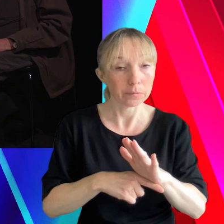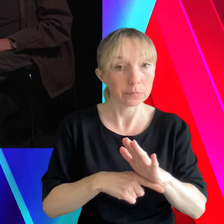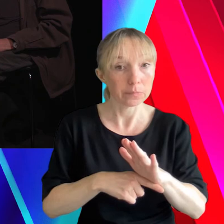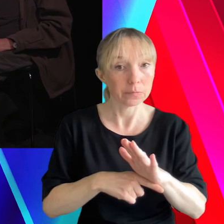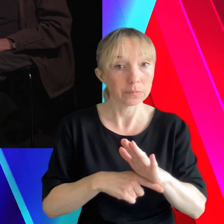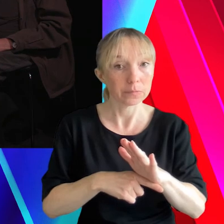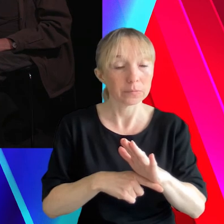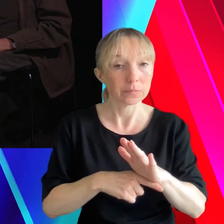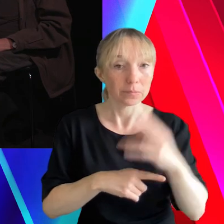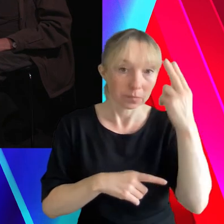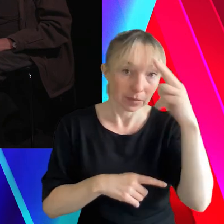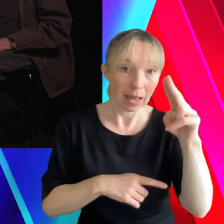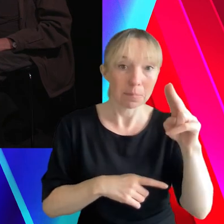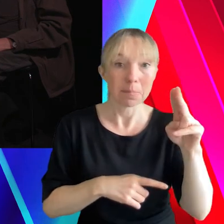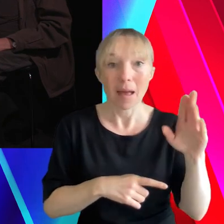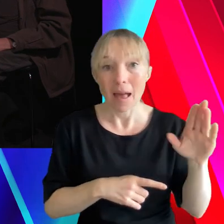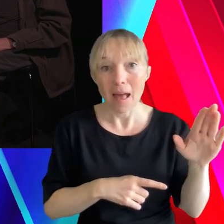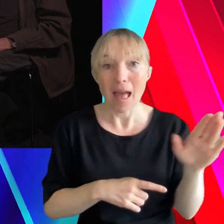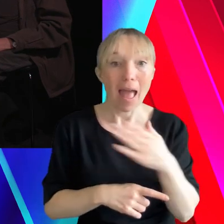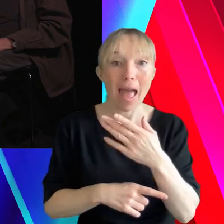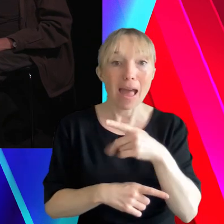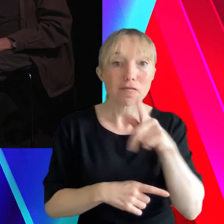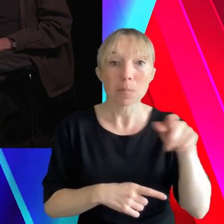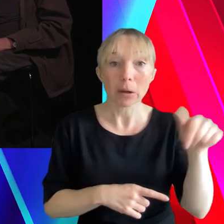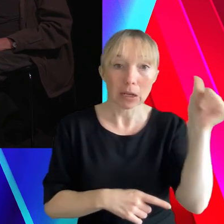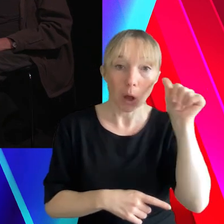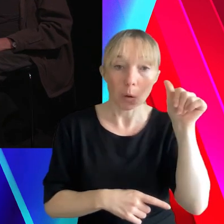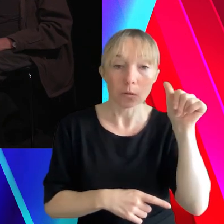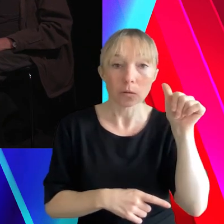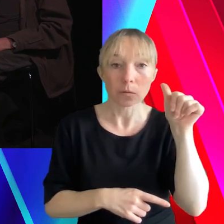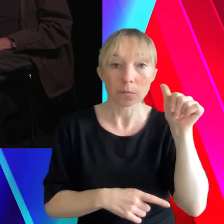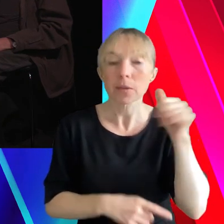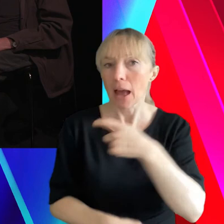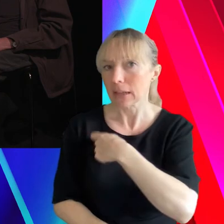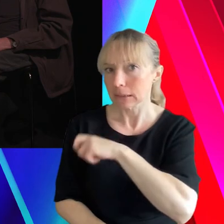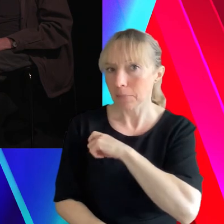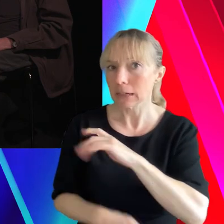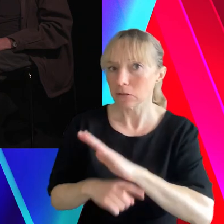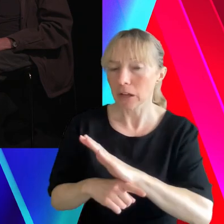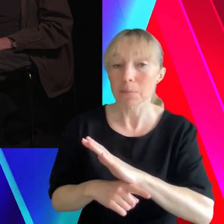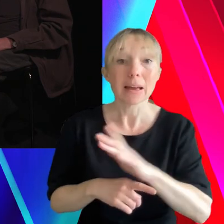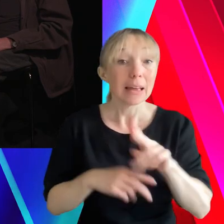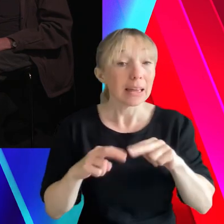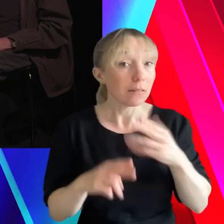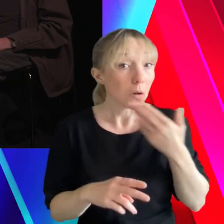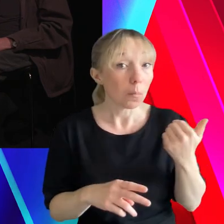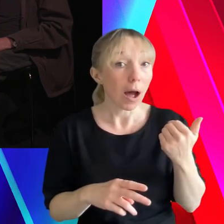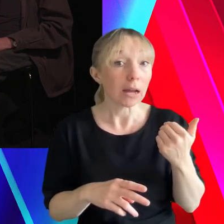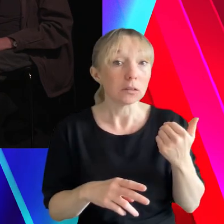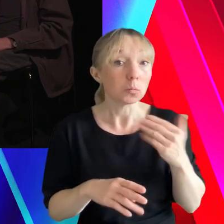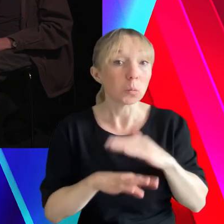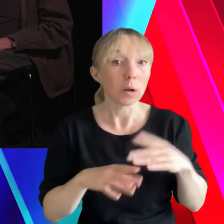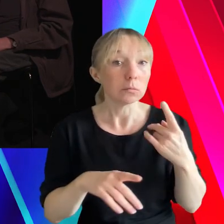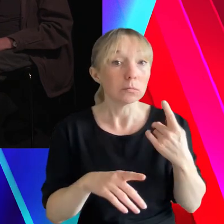was Everybody Knows, which... Yeah, Spanish one. The Spanish film. If you don't mind, we won't talk about that because we're going to talk about a hero in